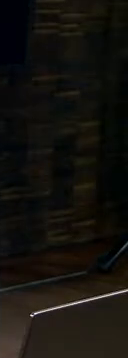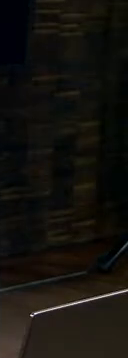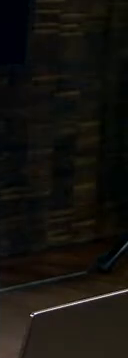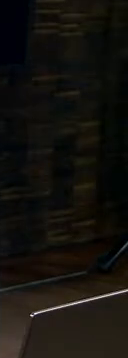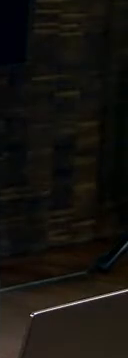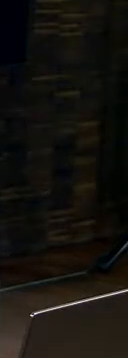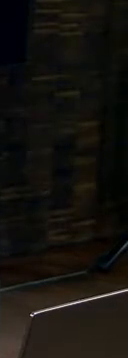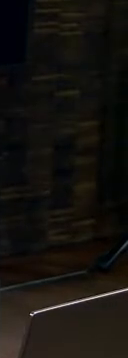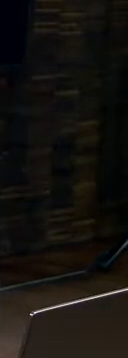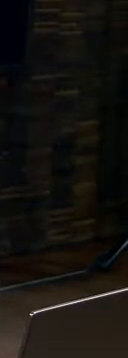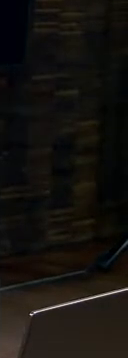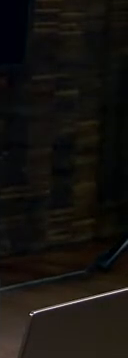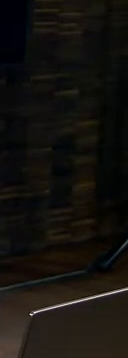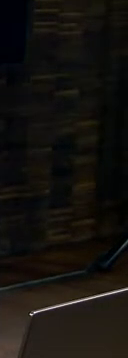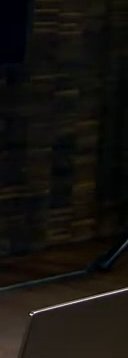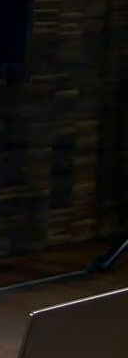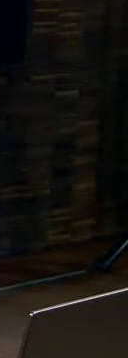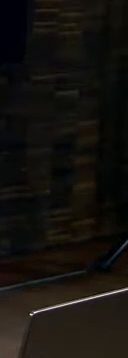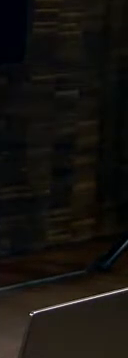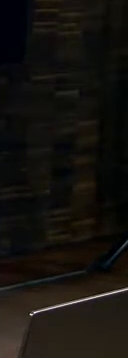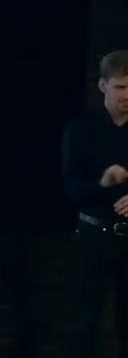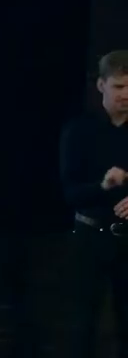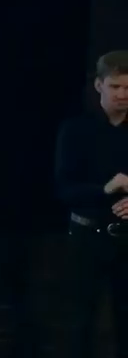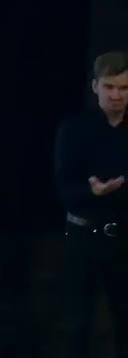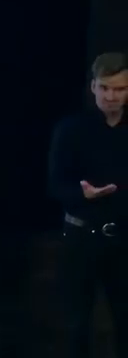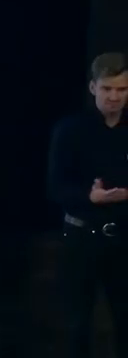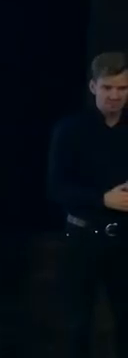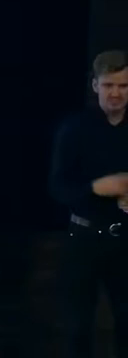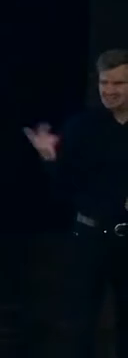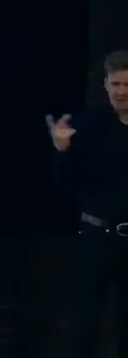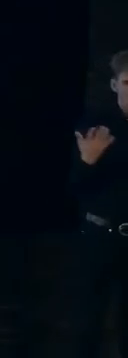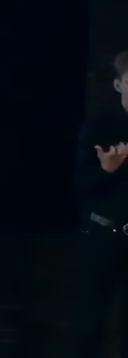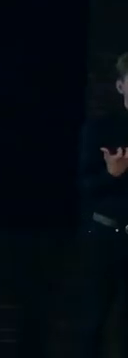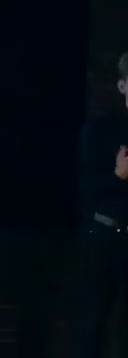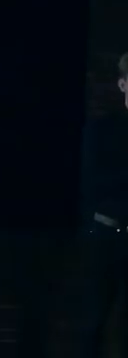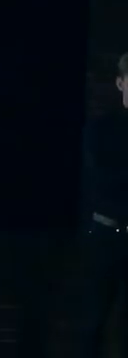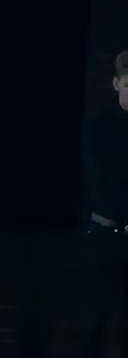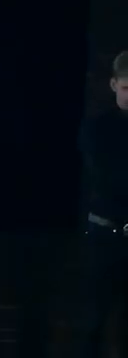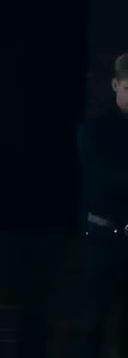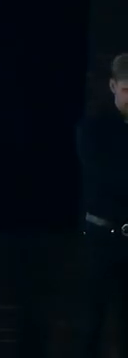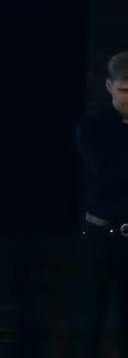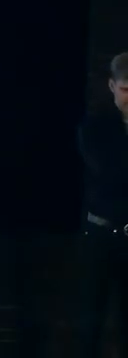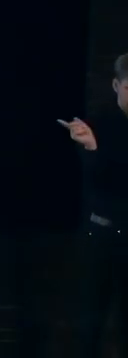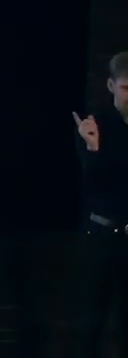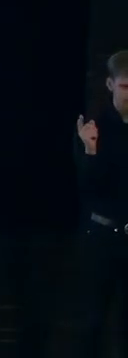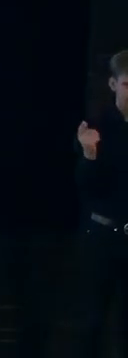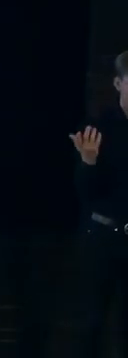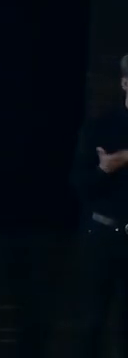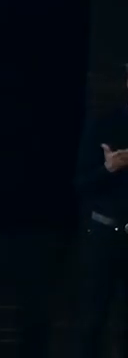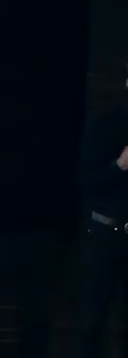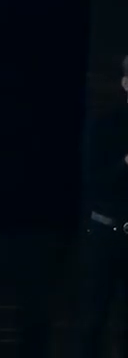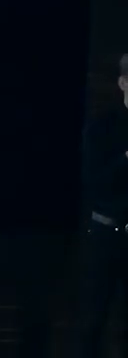So just before to start, we would just like to introduce you like some things we've been doing yesterday, and in particular the way we used